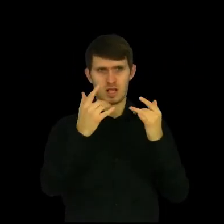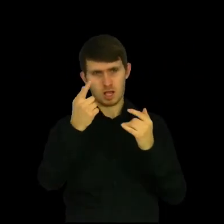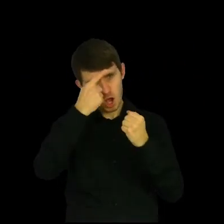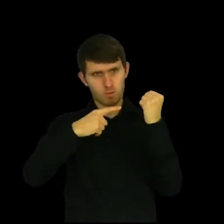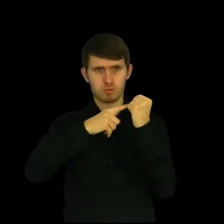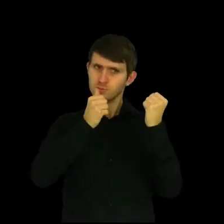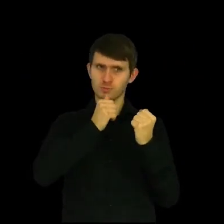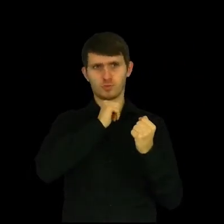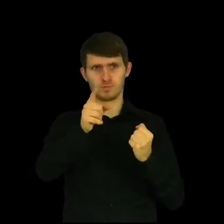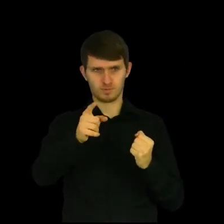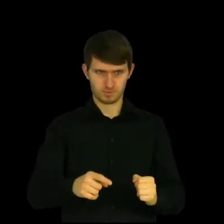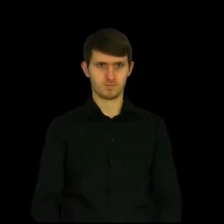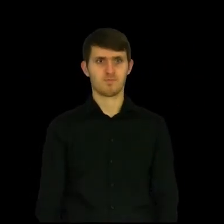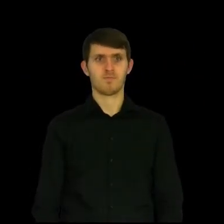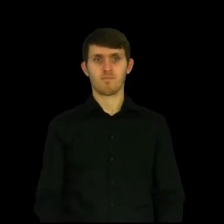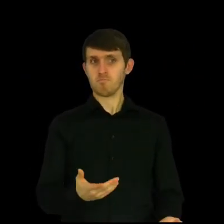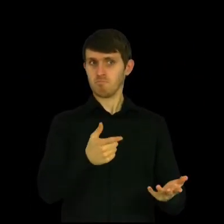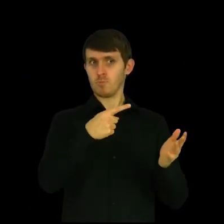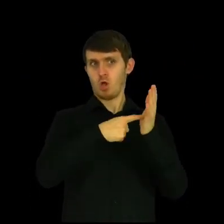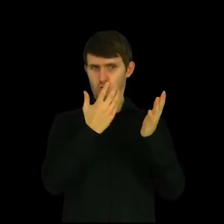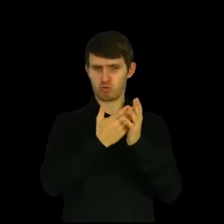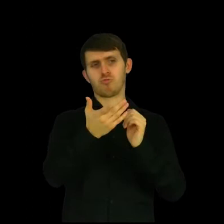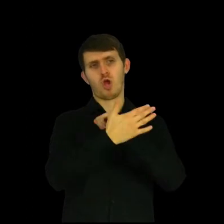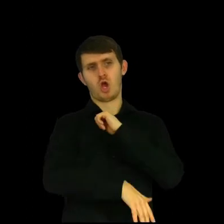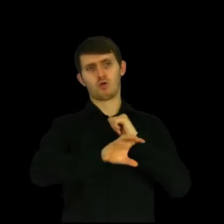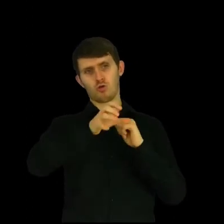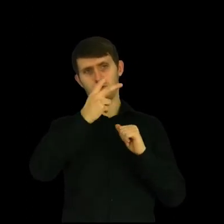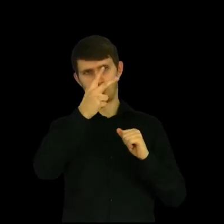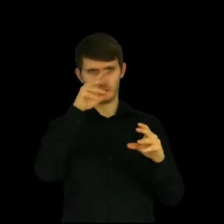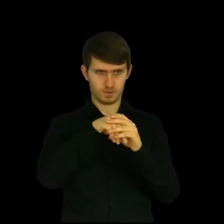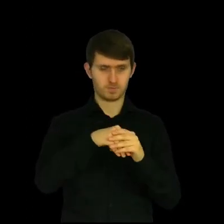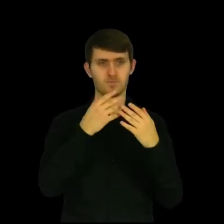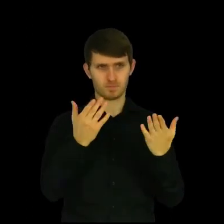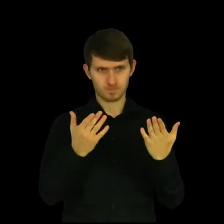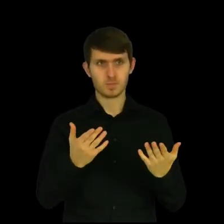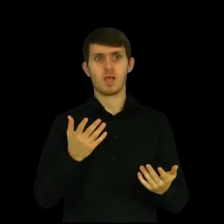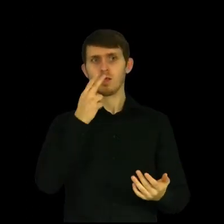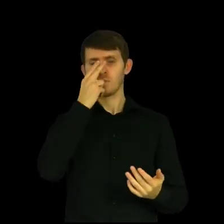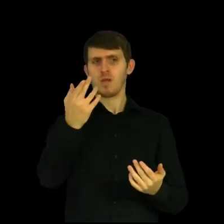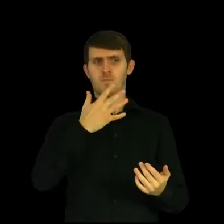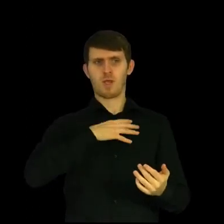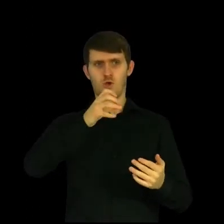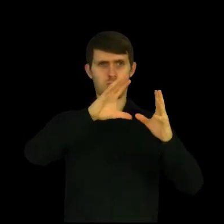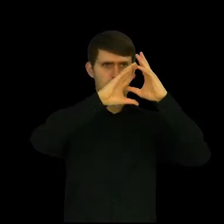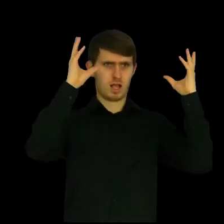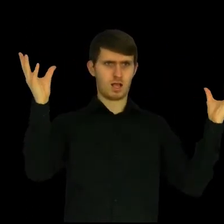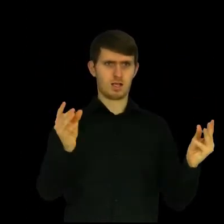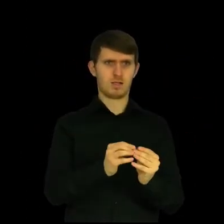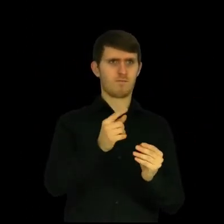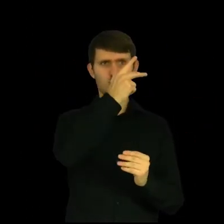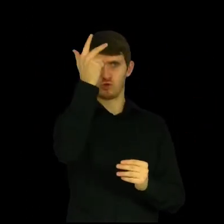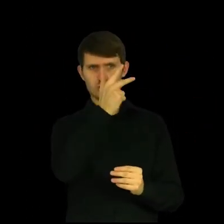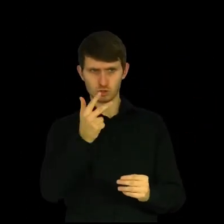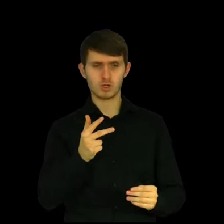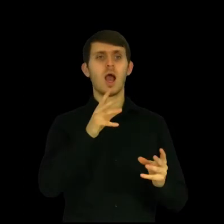is another group of 3. And that's another group of 3. So how many groups of 3 did we